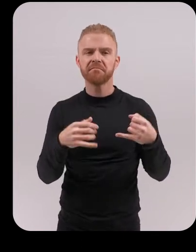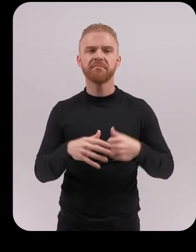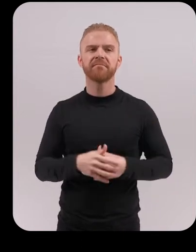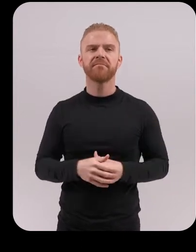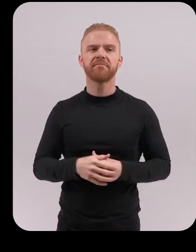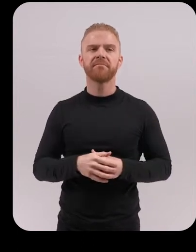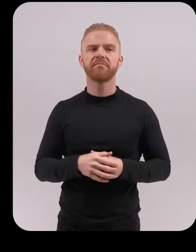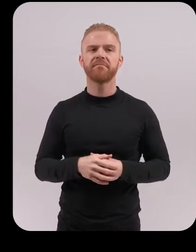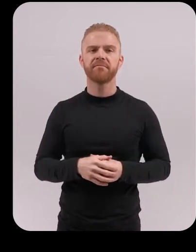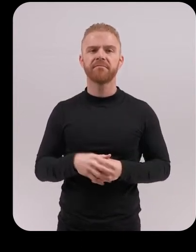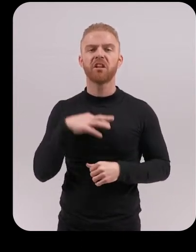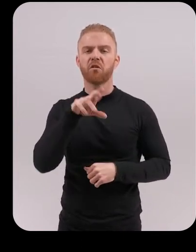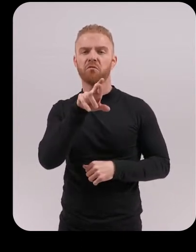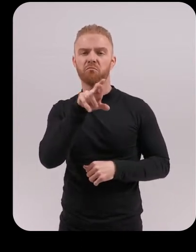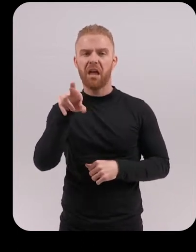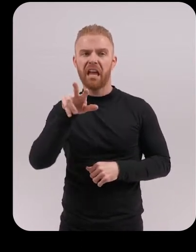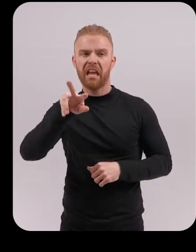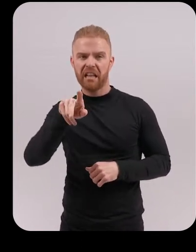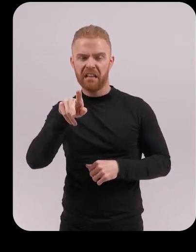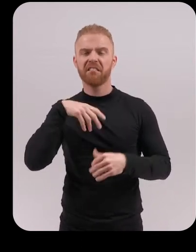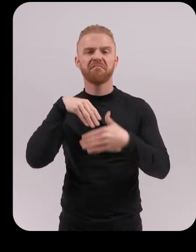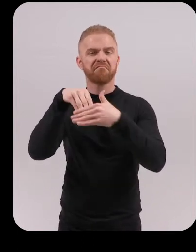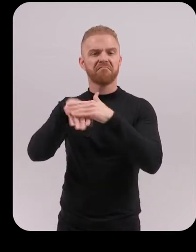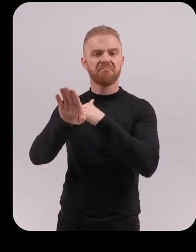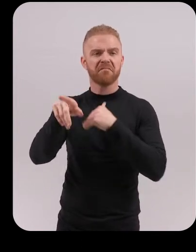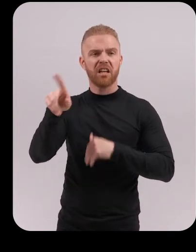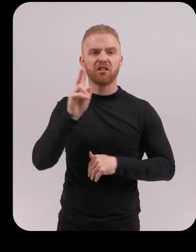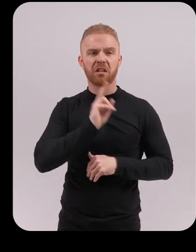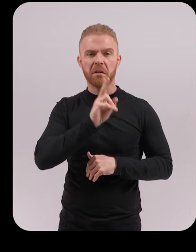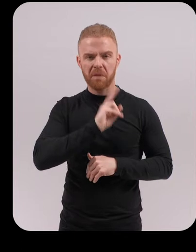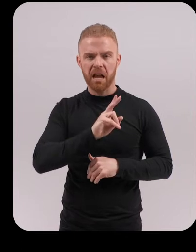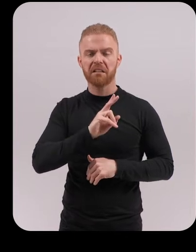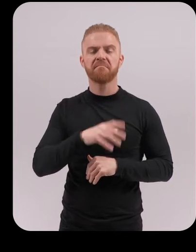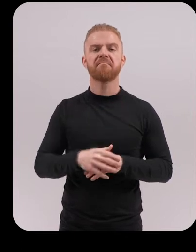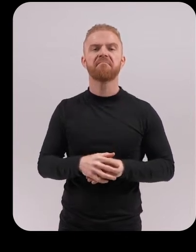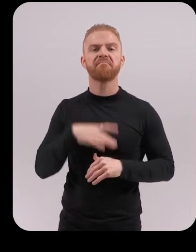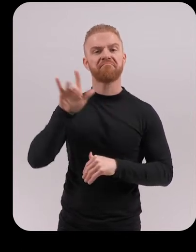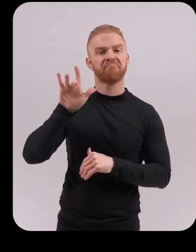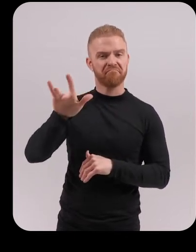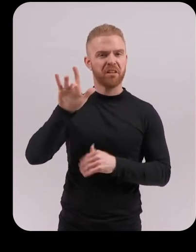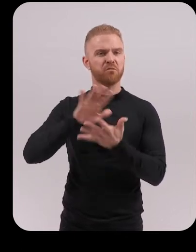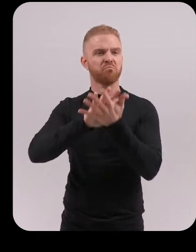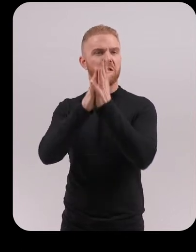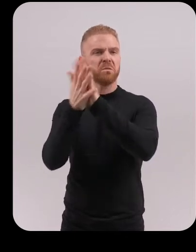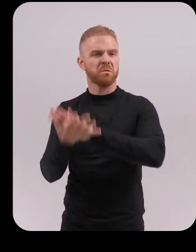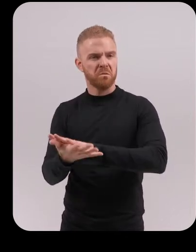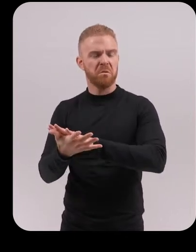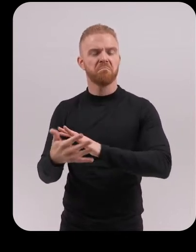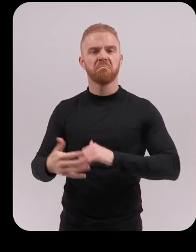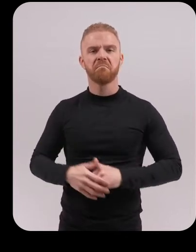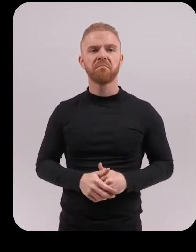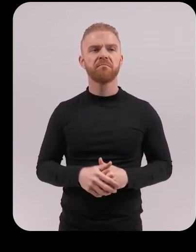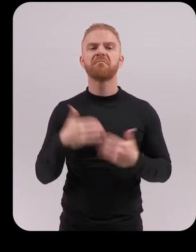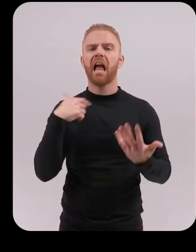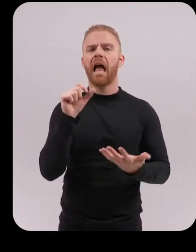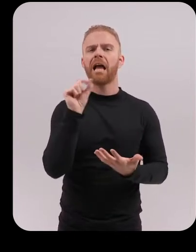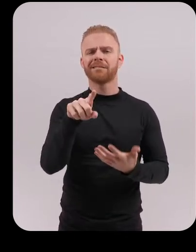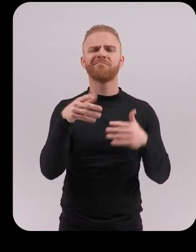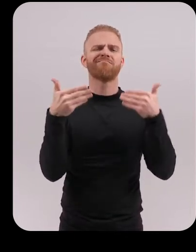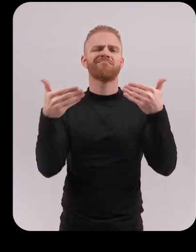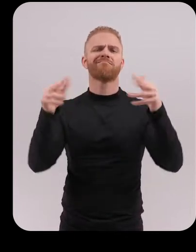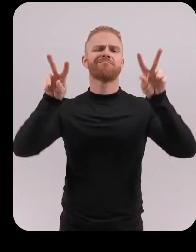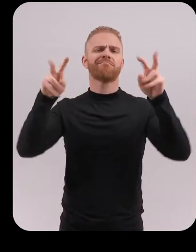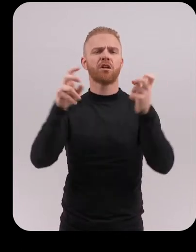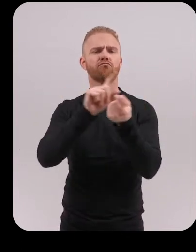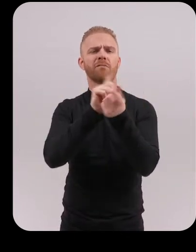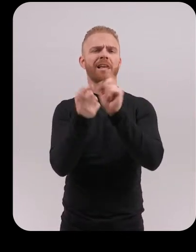Then I can navigate, right-click, and navigate to Gemini. Click on Transform. In this case, let me type in Translate